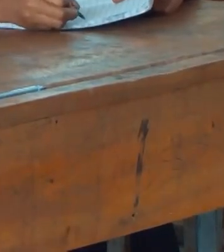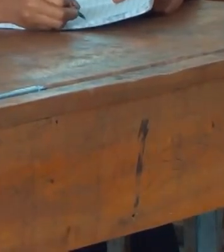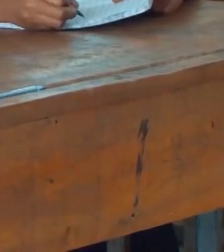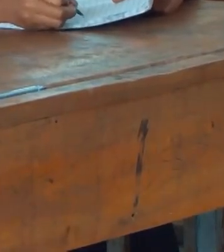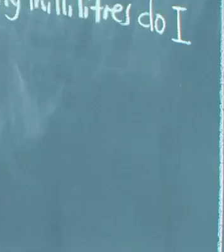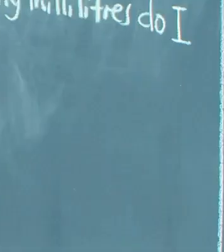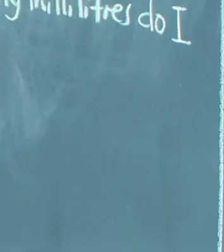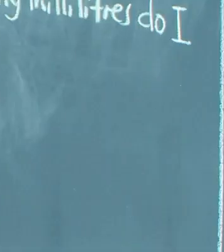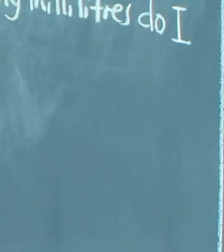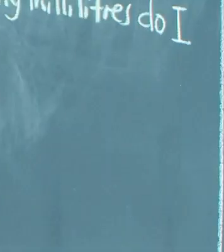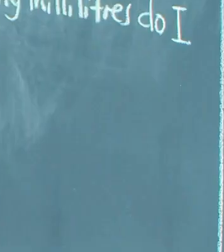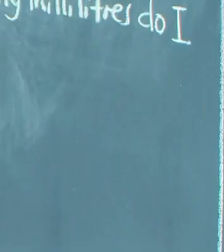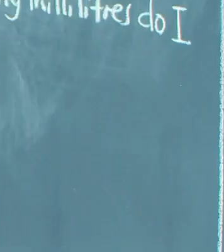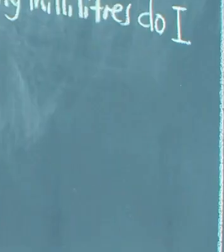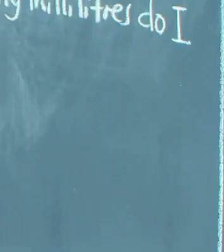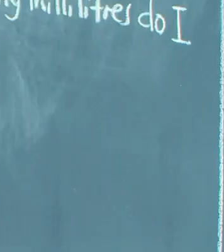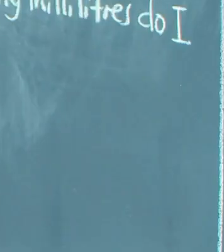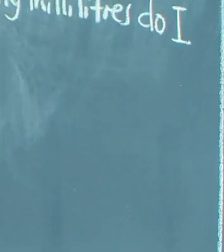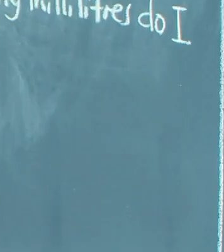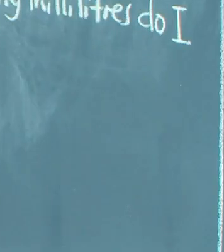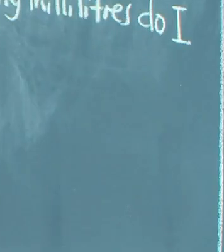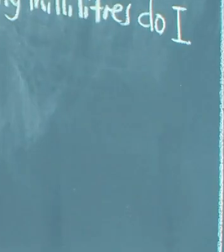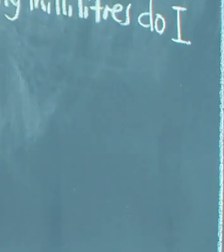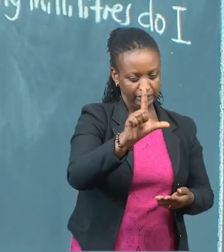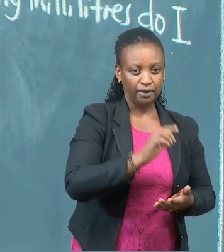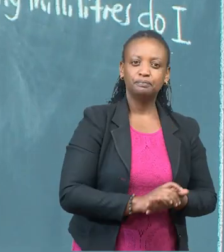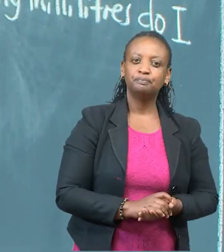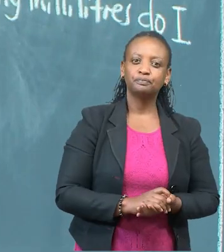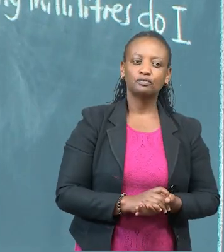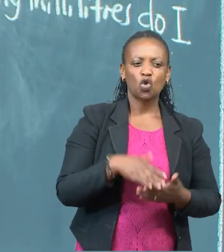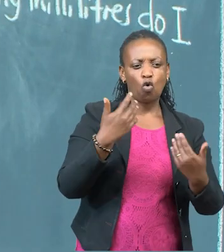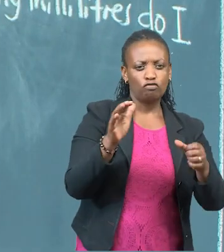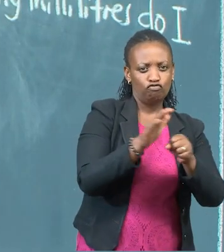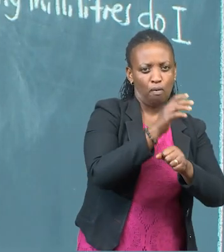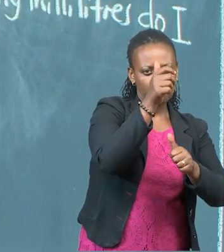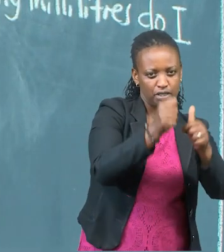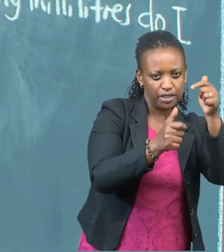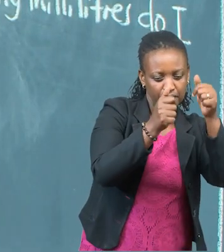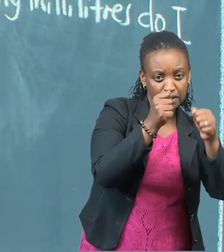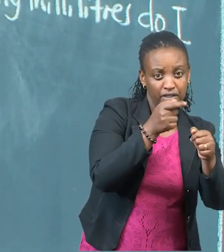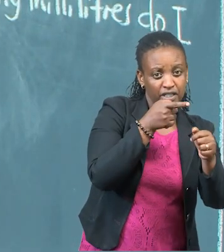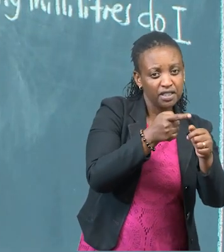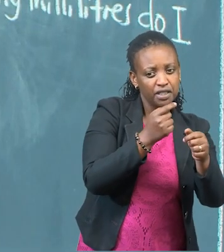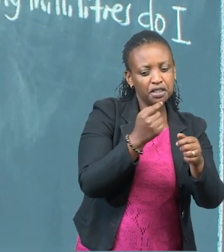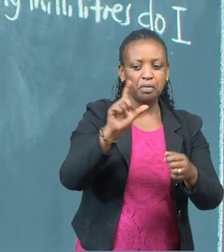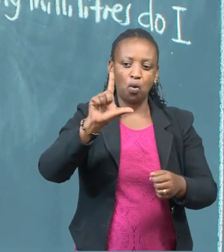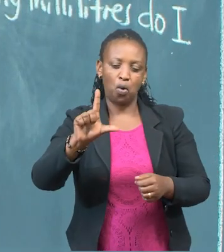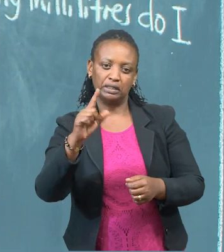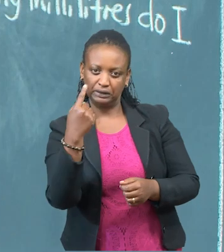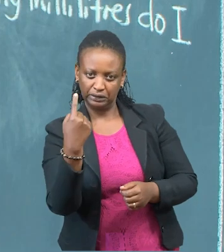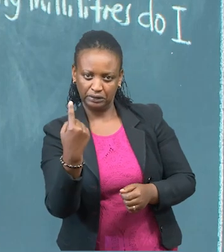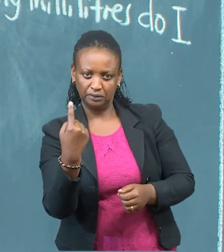milk, suppose this bottle is 1 liter full of milk, and this one is also 1